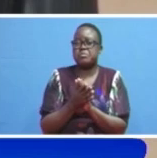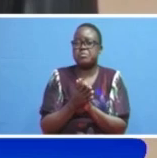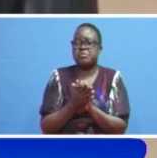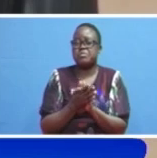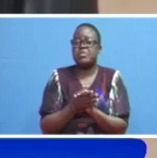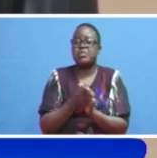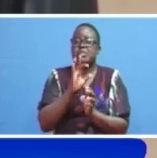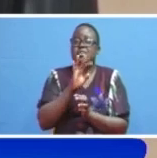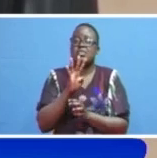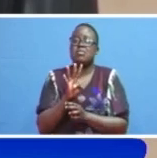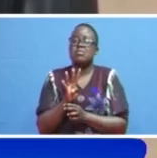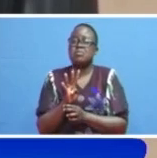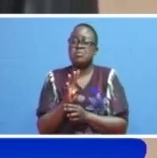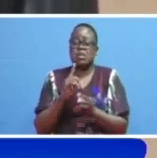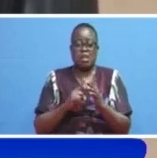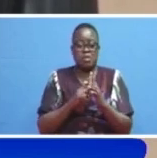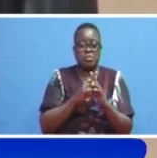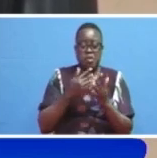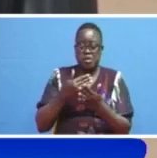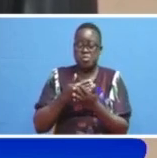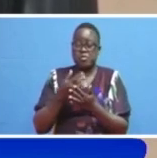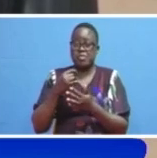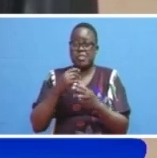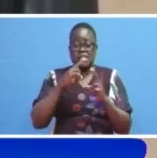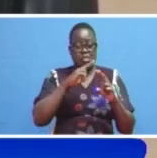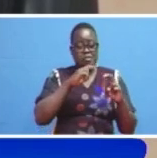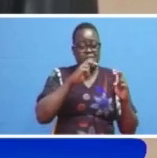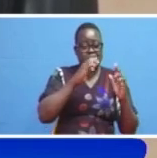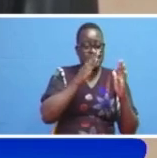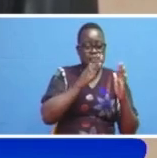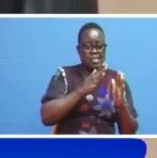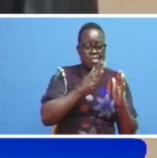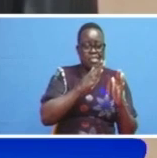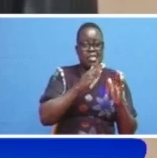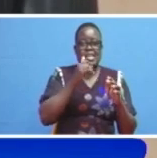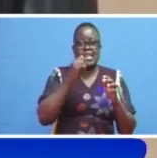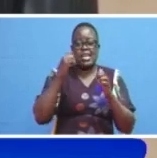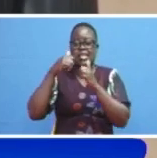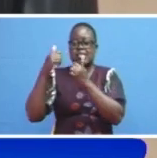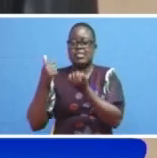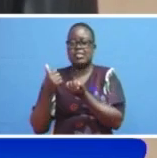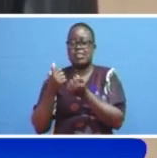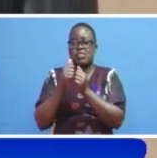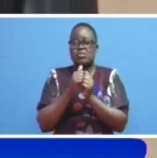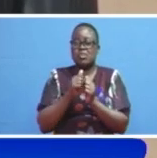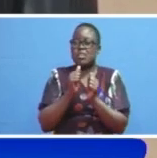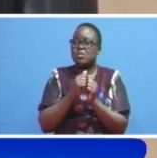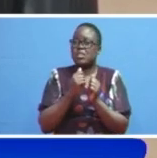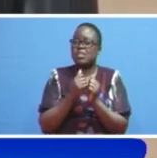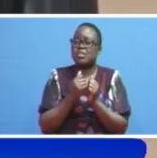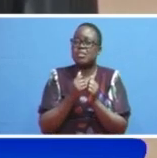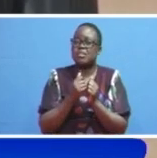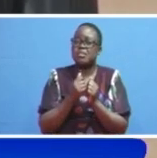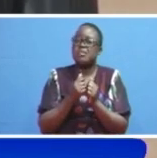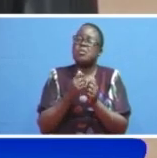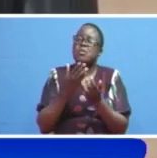2, 3, and 4 to appear before the investigative agencies together with their counsels and or advocates whenever